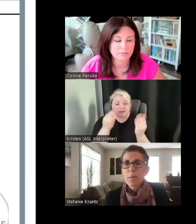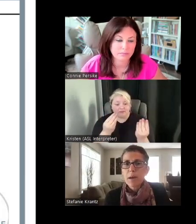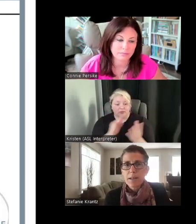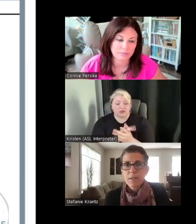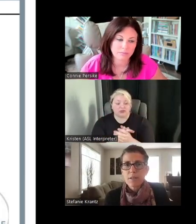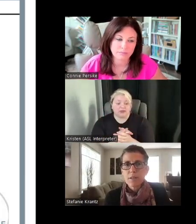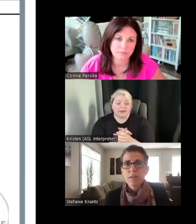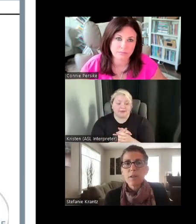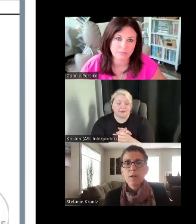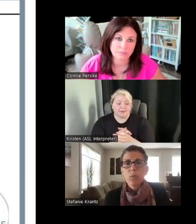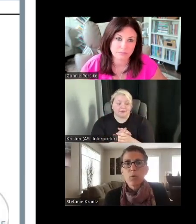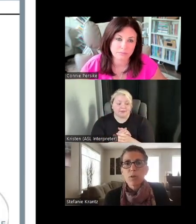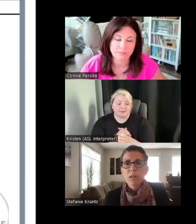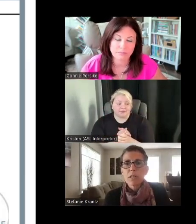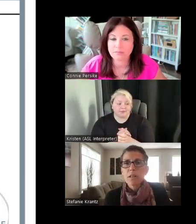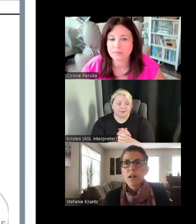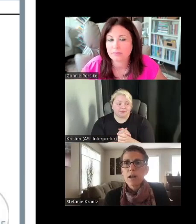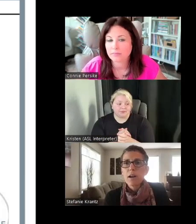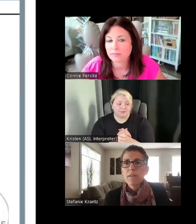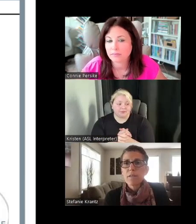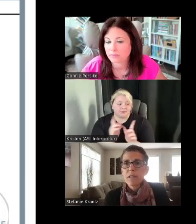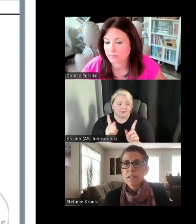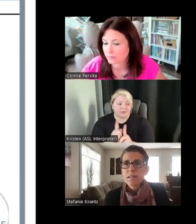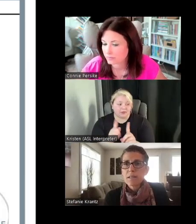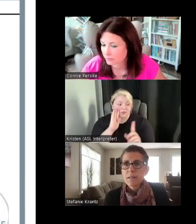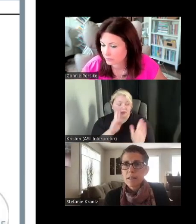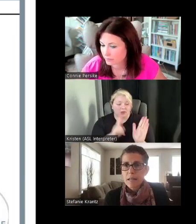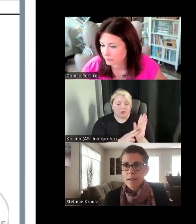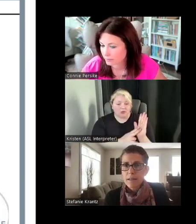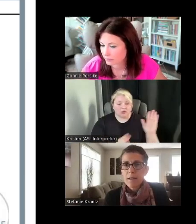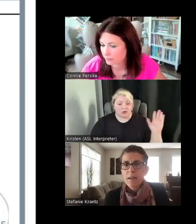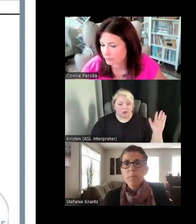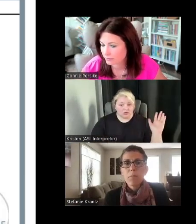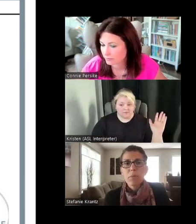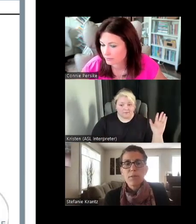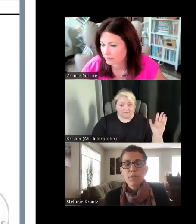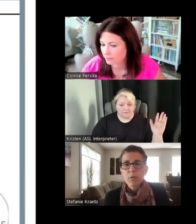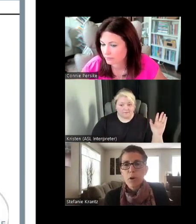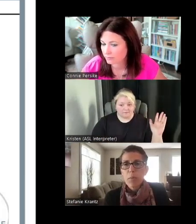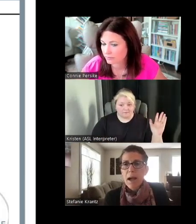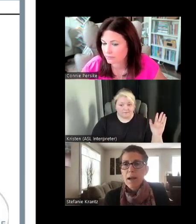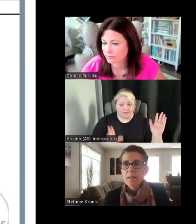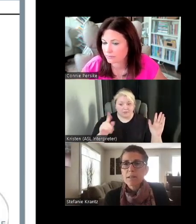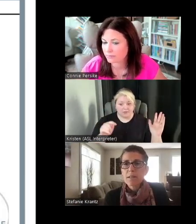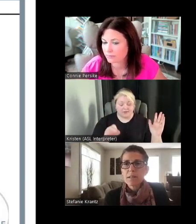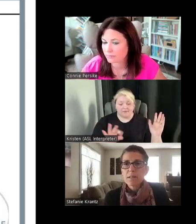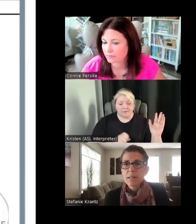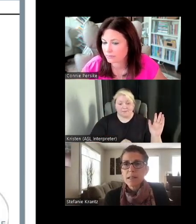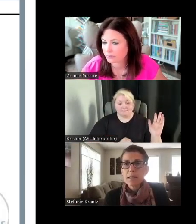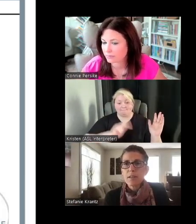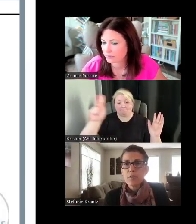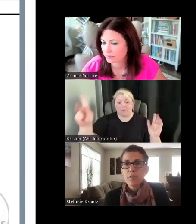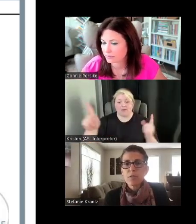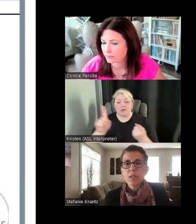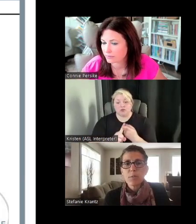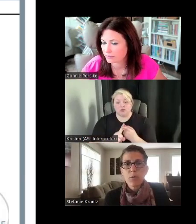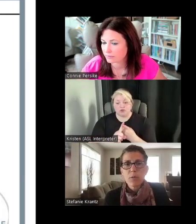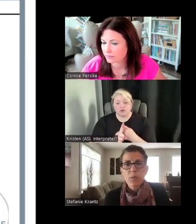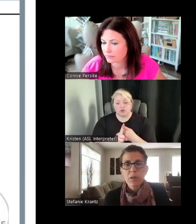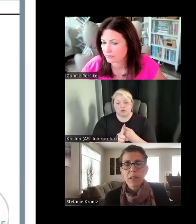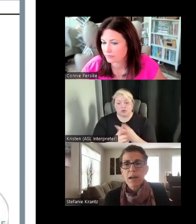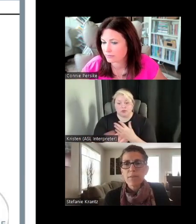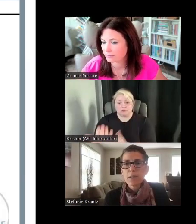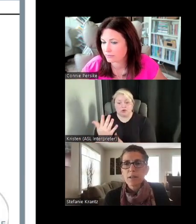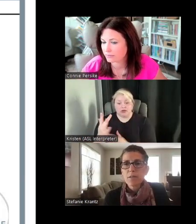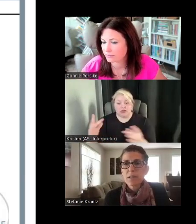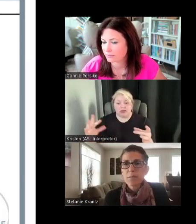as a reminder, we're going to log off this link. But if you go back to the link that you used in the